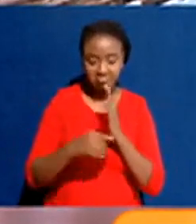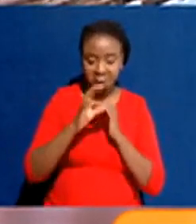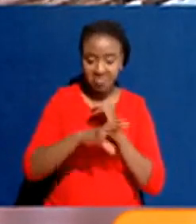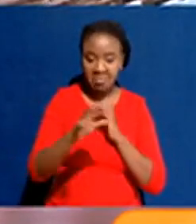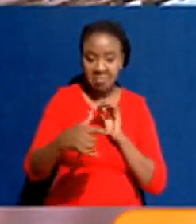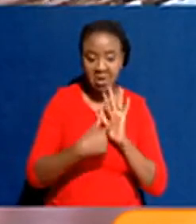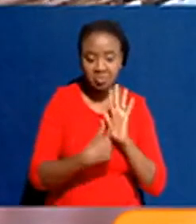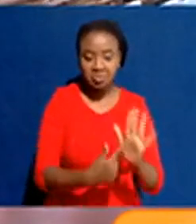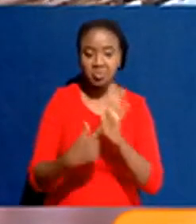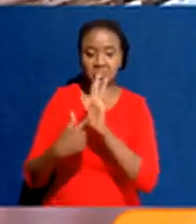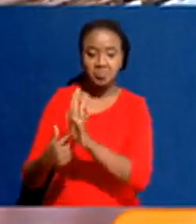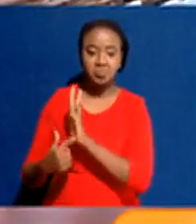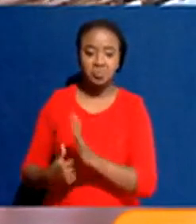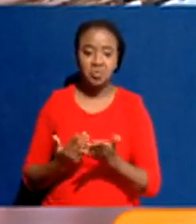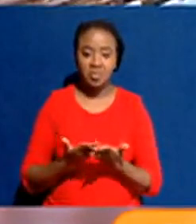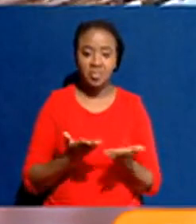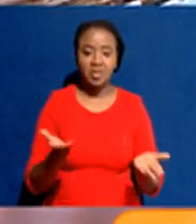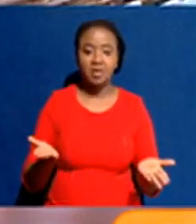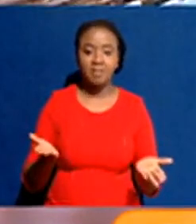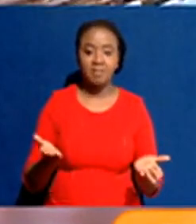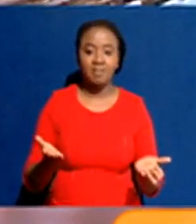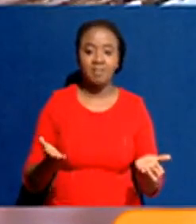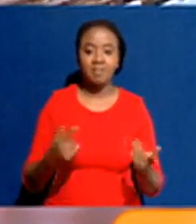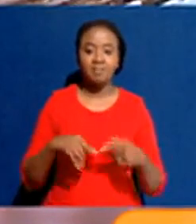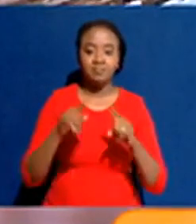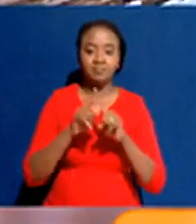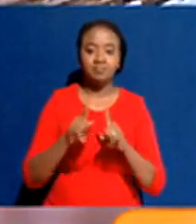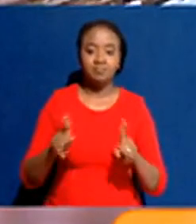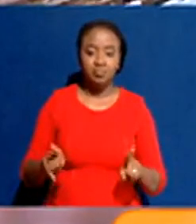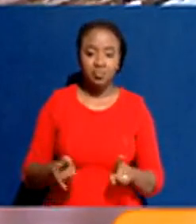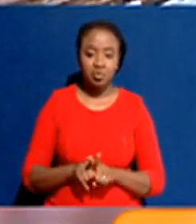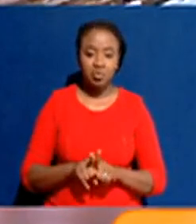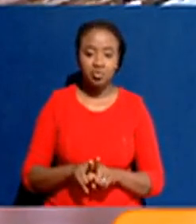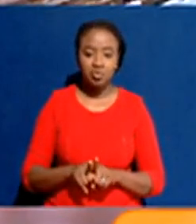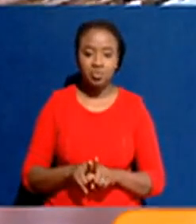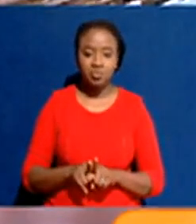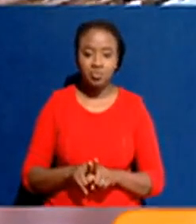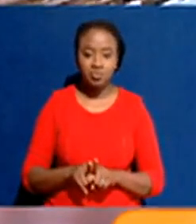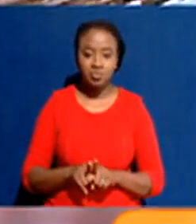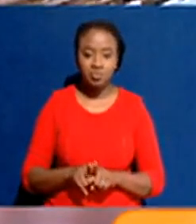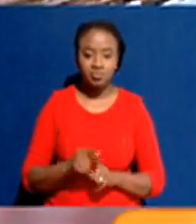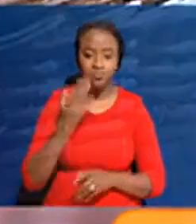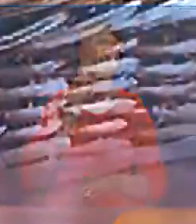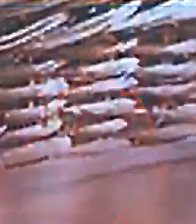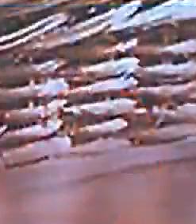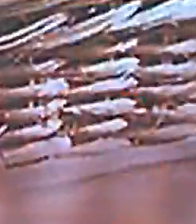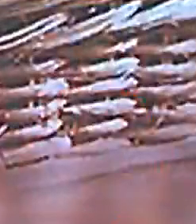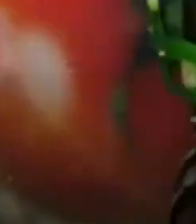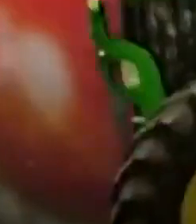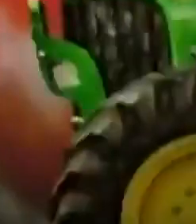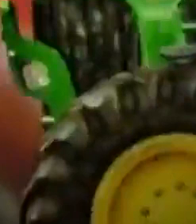display, as our very own Dennis Ocheno tells us on this week's Smart Farm.